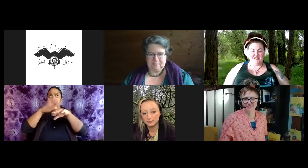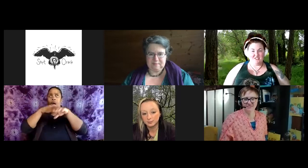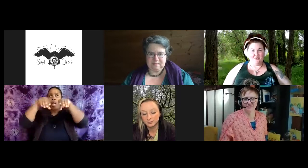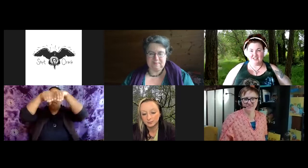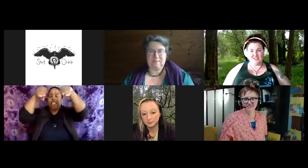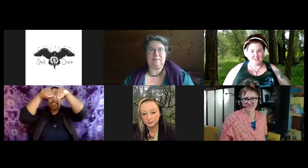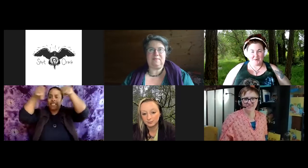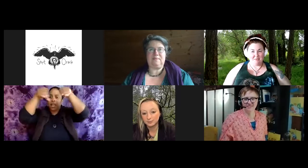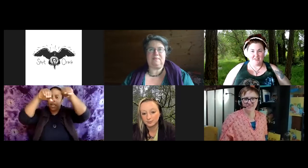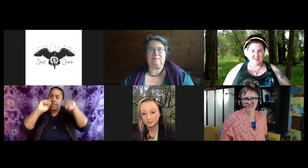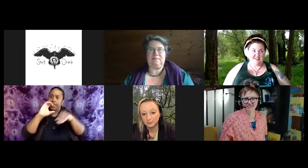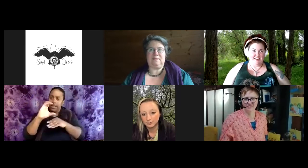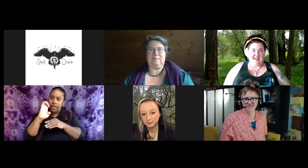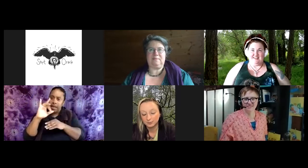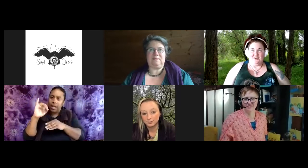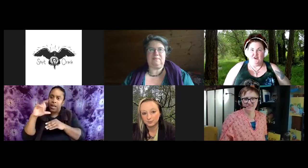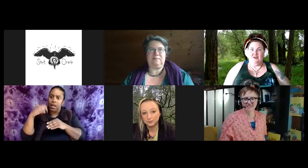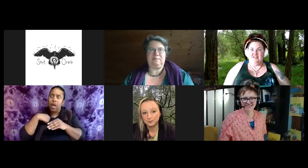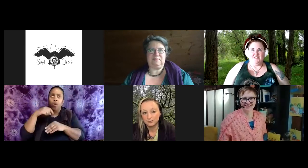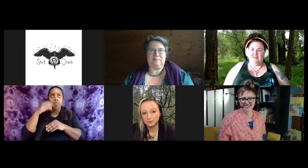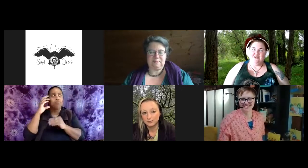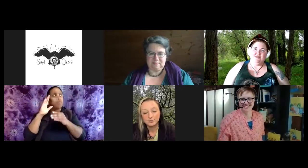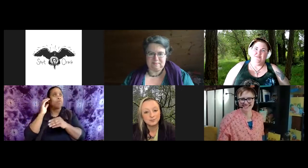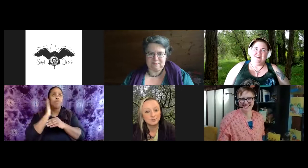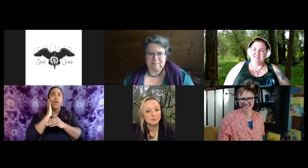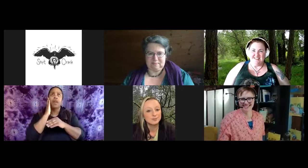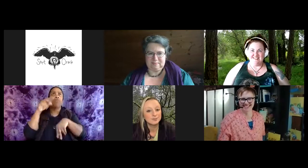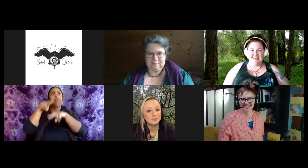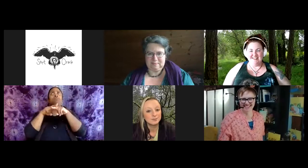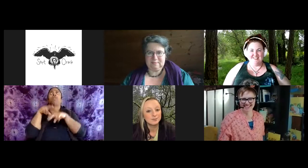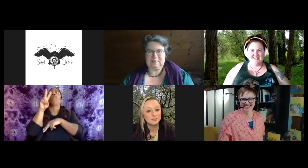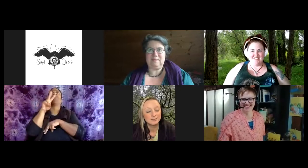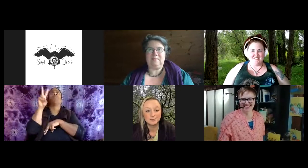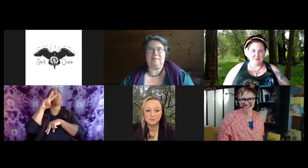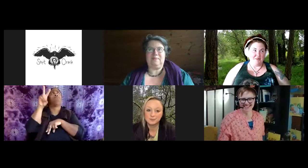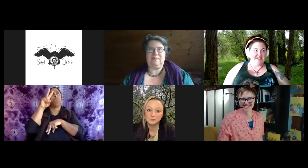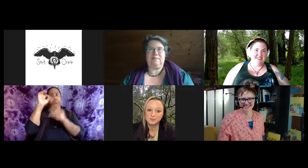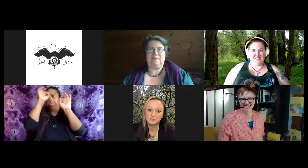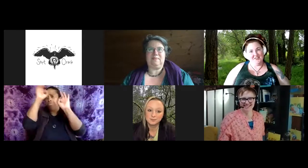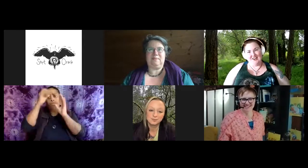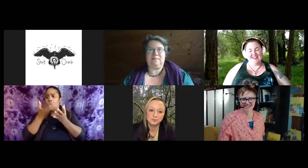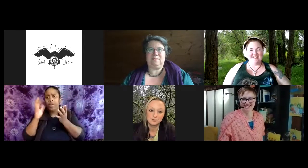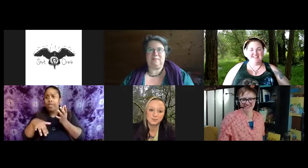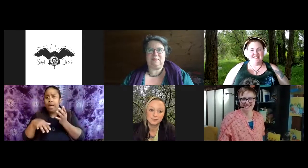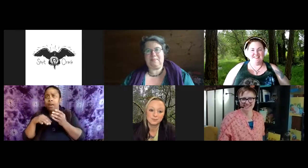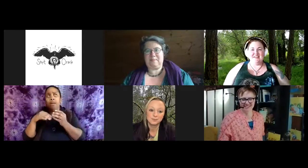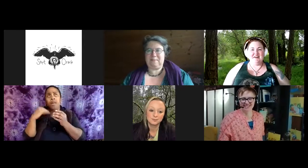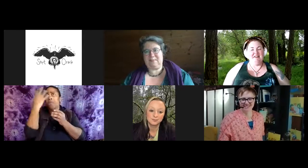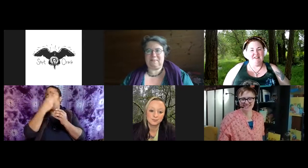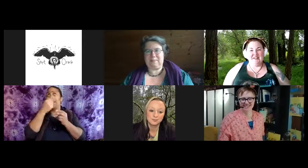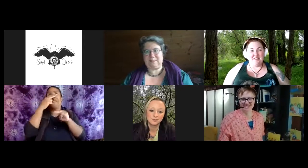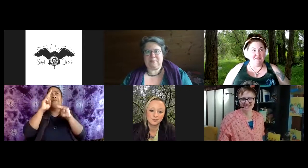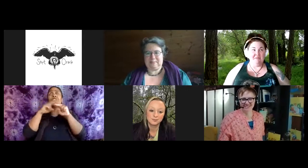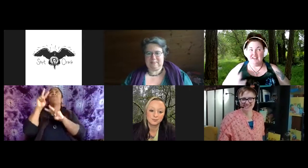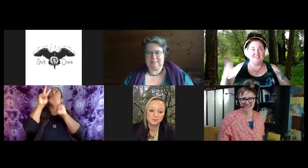in bed and just watch them. I had no idea what I was watching then. It was just really pretty and fun to watch.